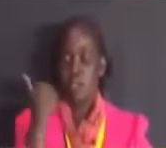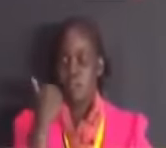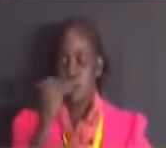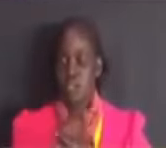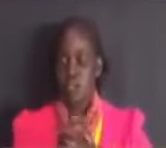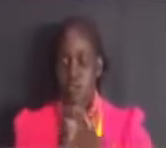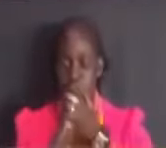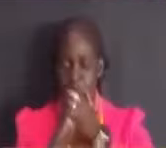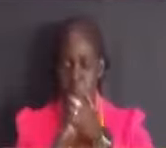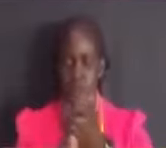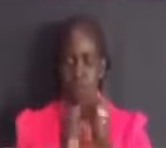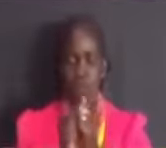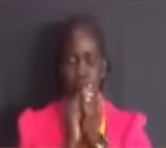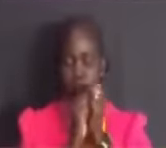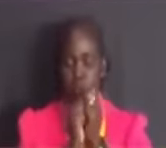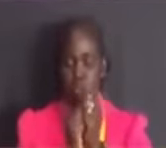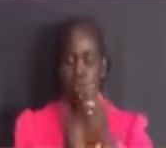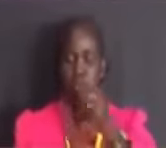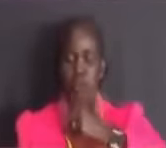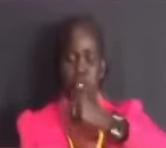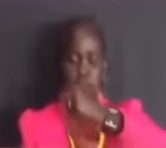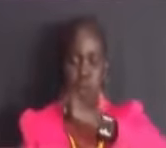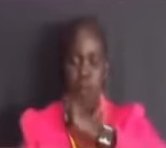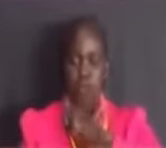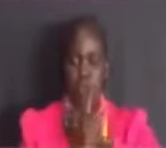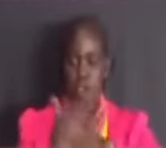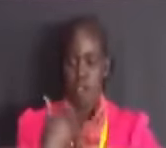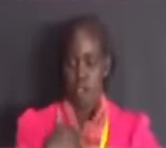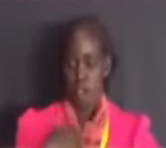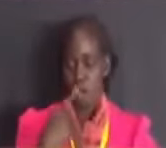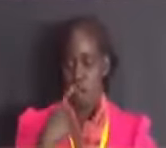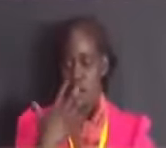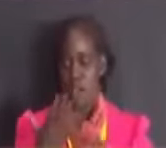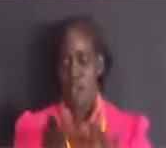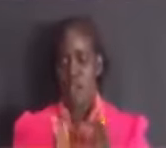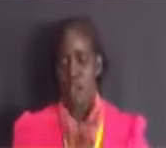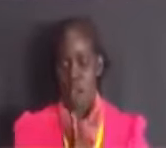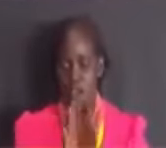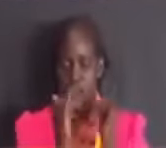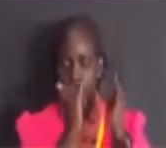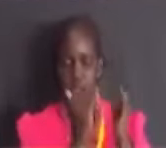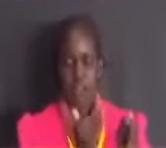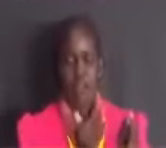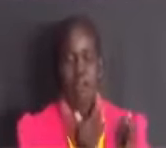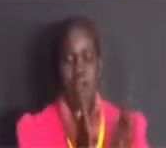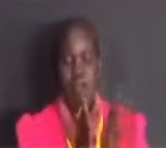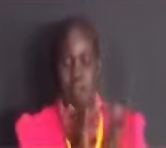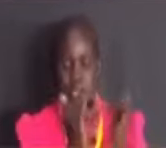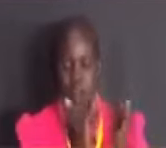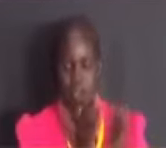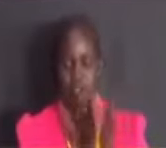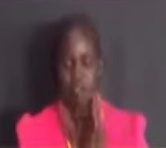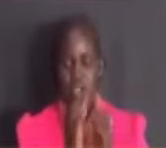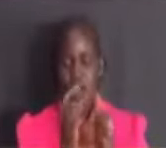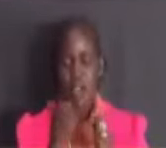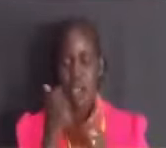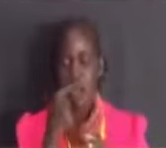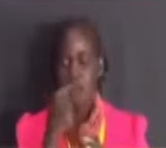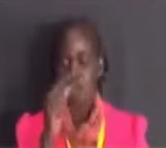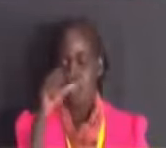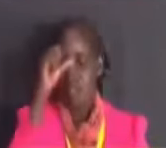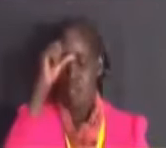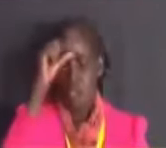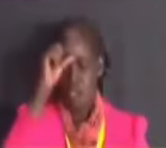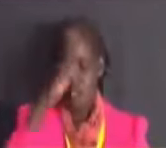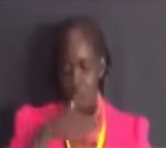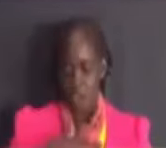wewe. Tunakubaliana ya kwamba we have what we call independence, independent arms of government. Your